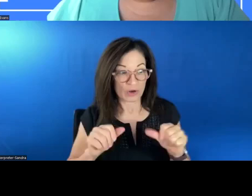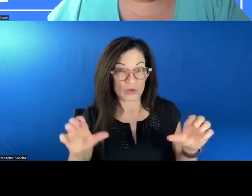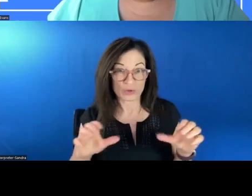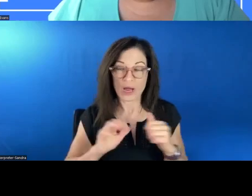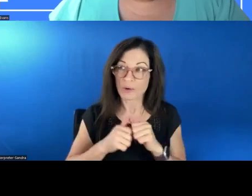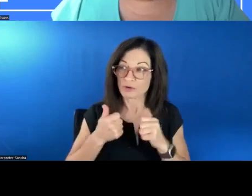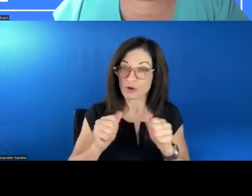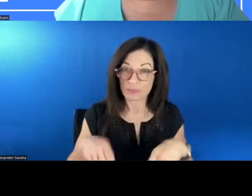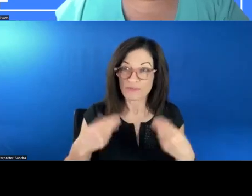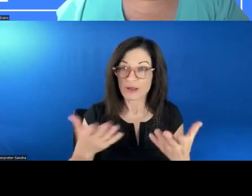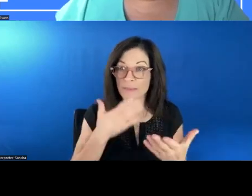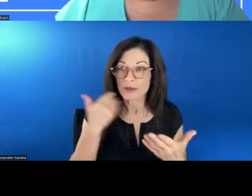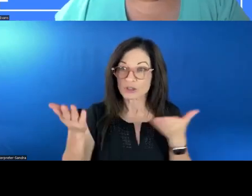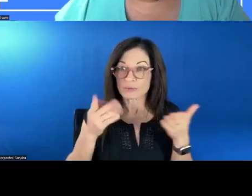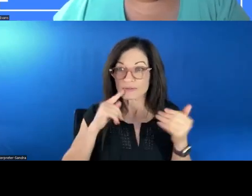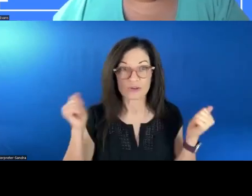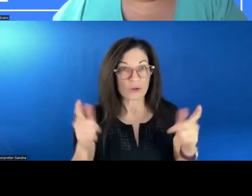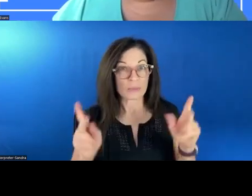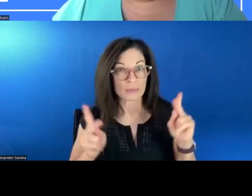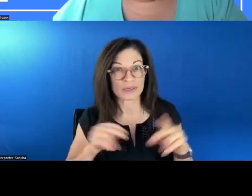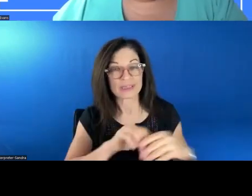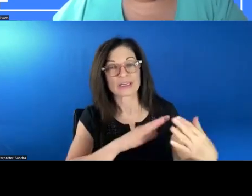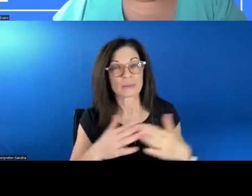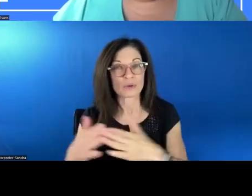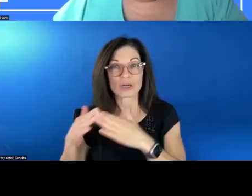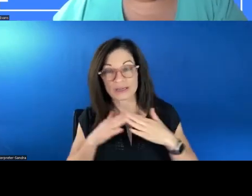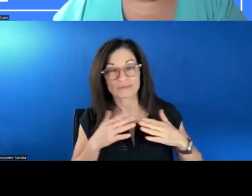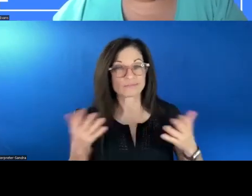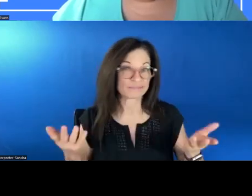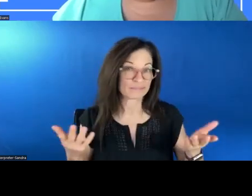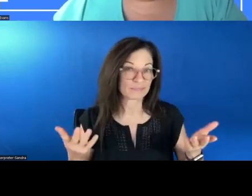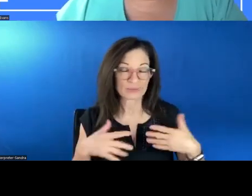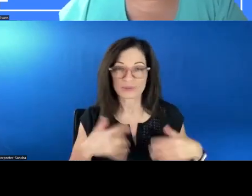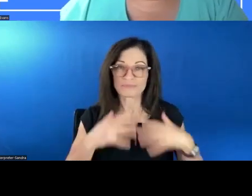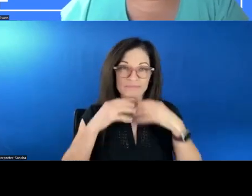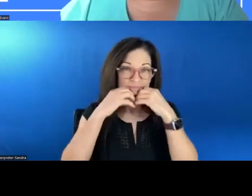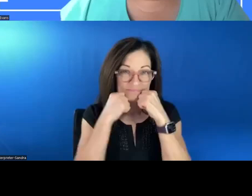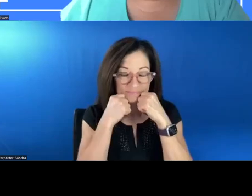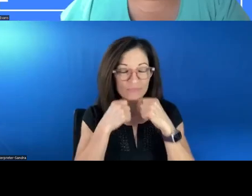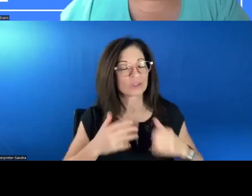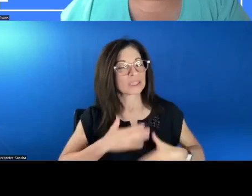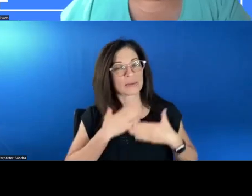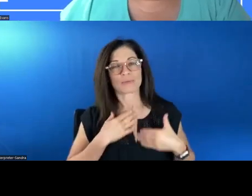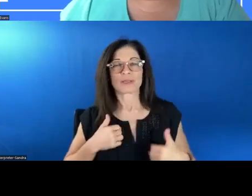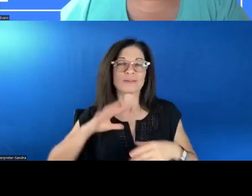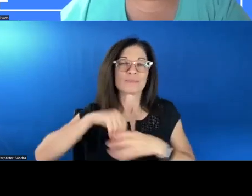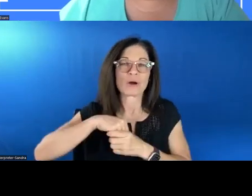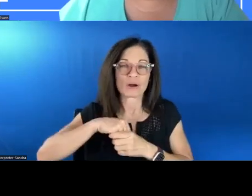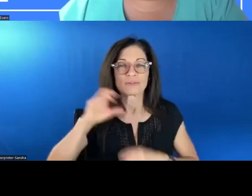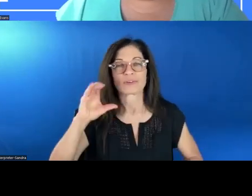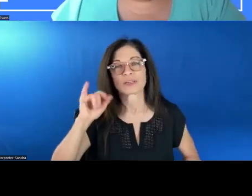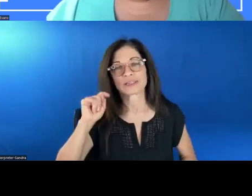try to provide better service for everybody in our communities. So it's just been invaluable, and I'm just so happy to be a part of